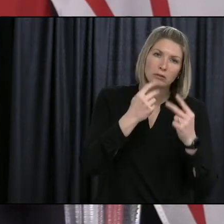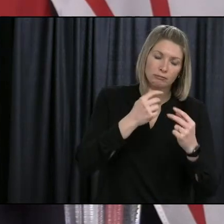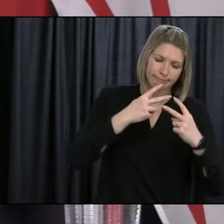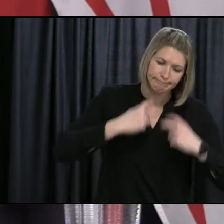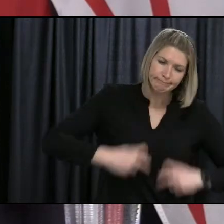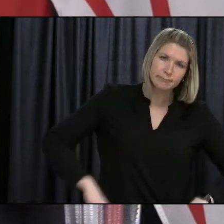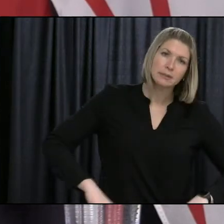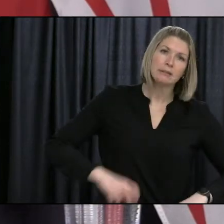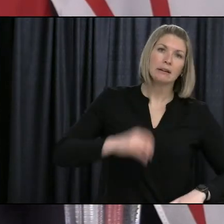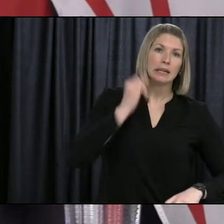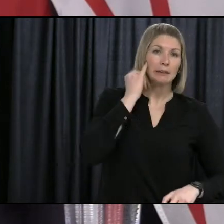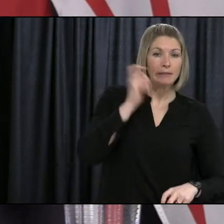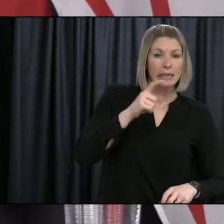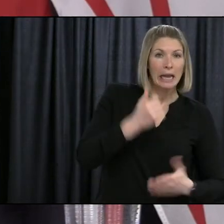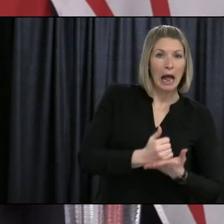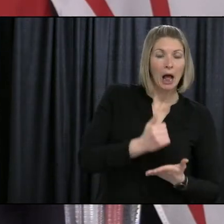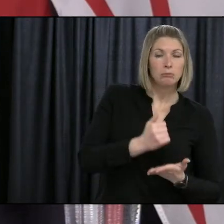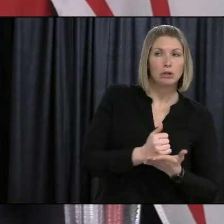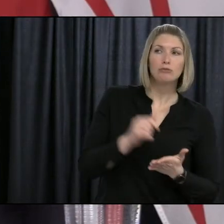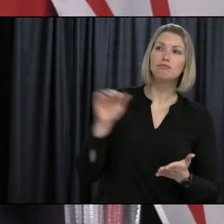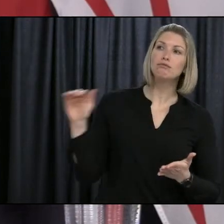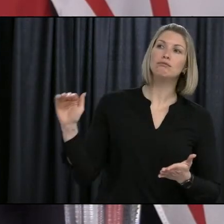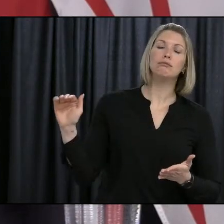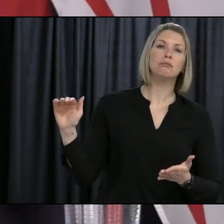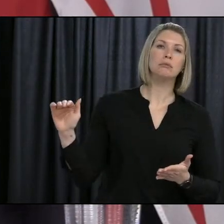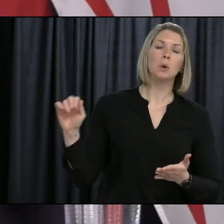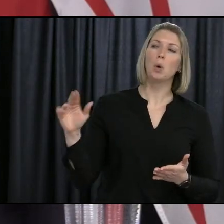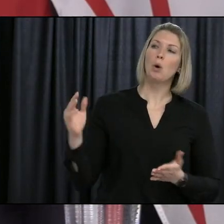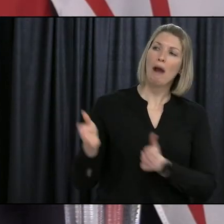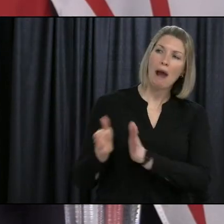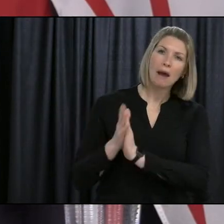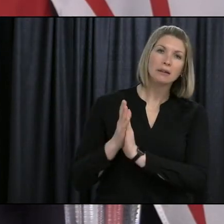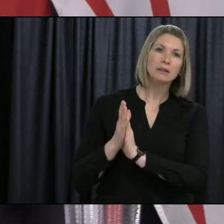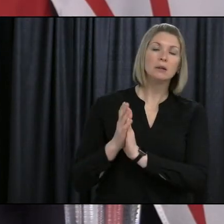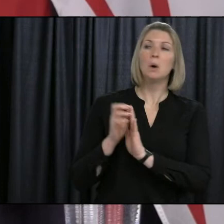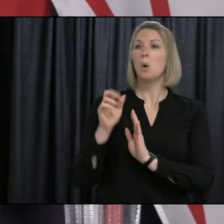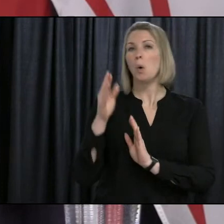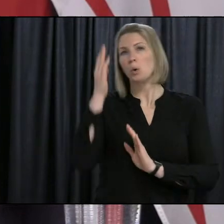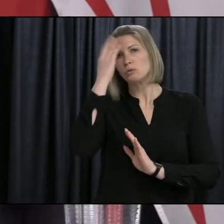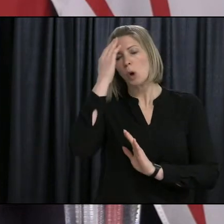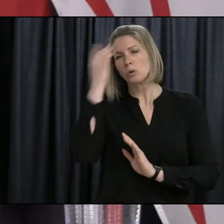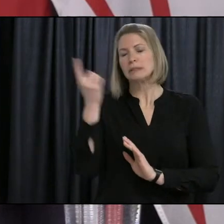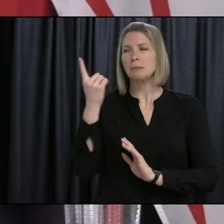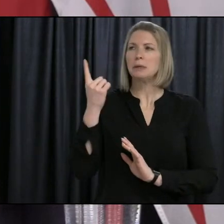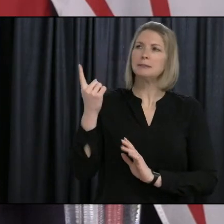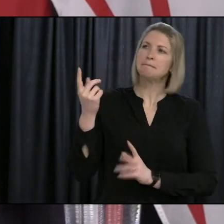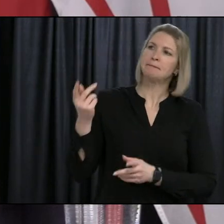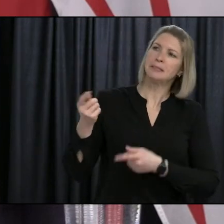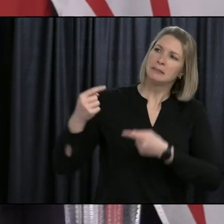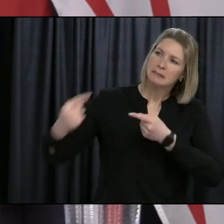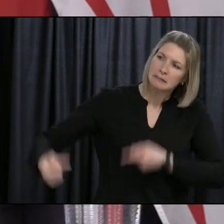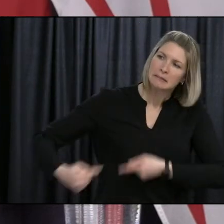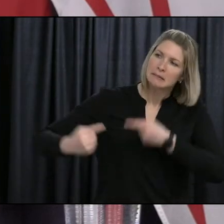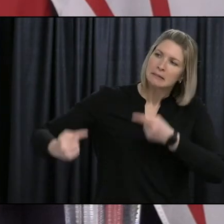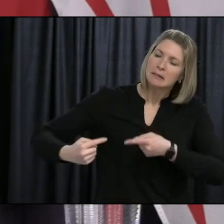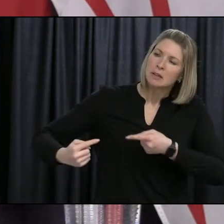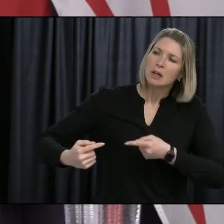out if you need help, of course, and if you know someone who is struggling, reach out to them virtually and safely.